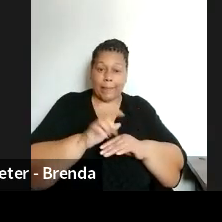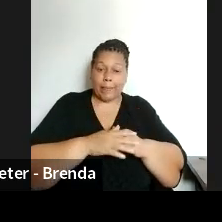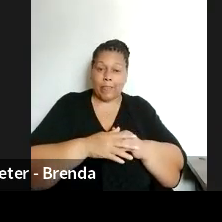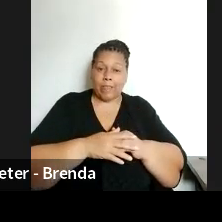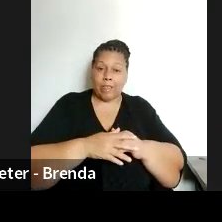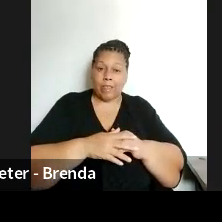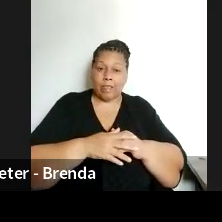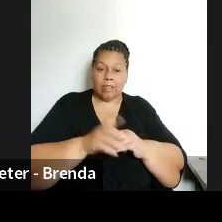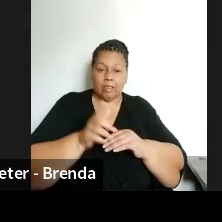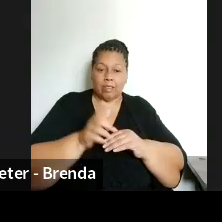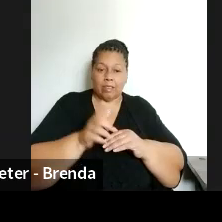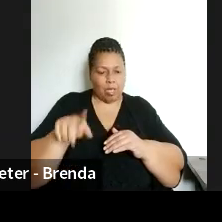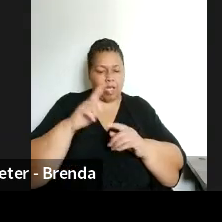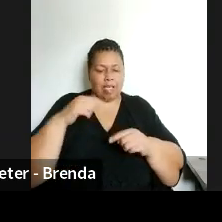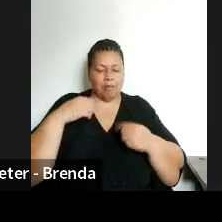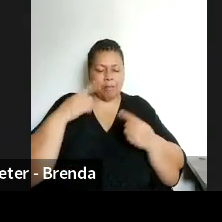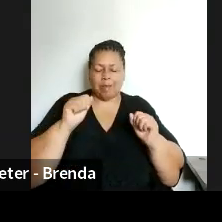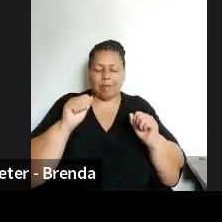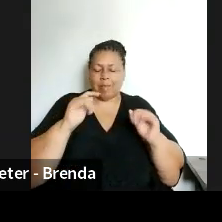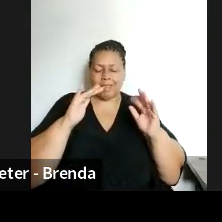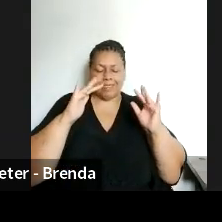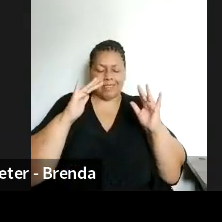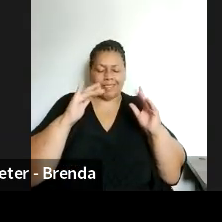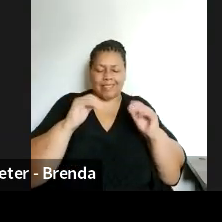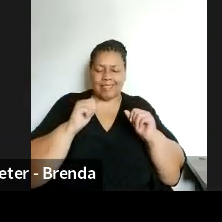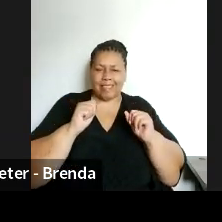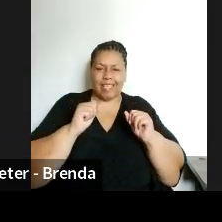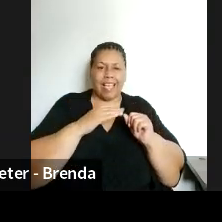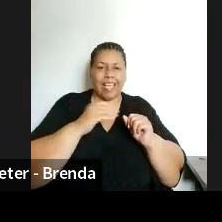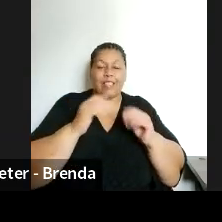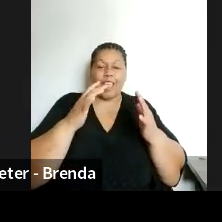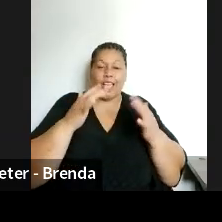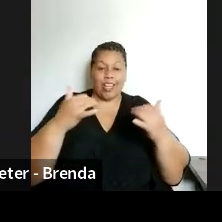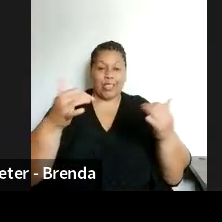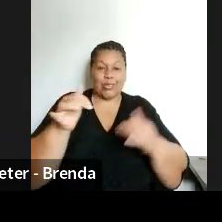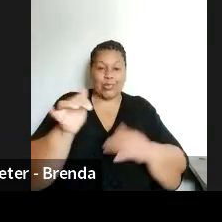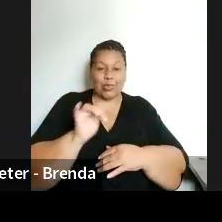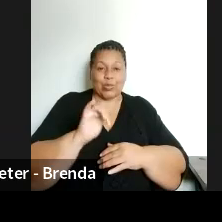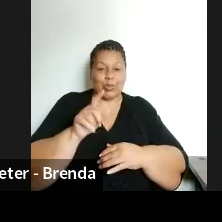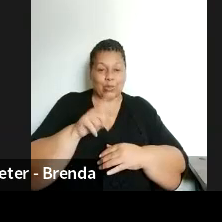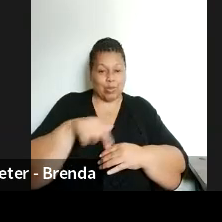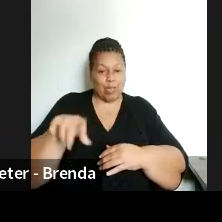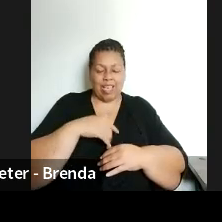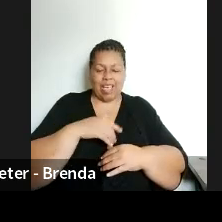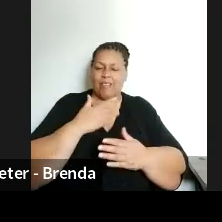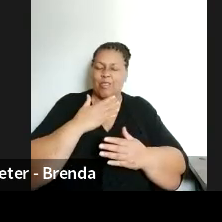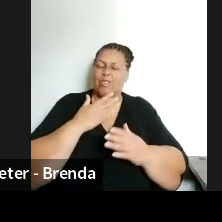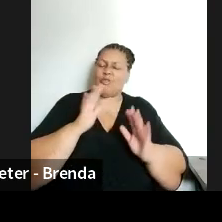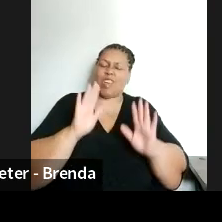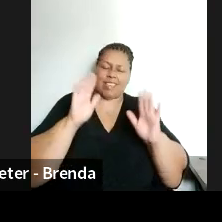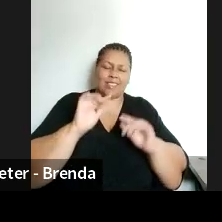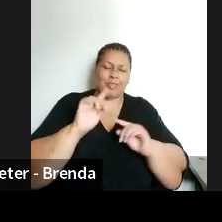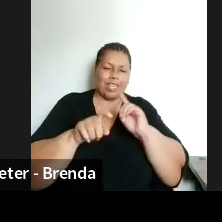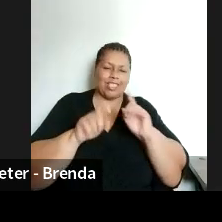You guys have been amazing, and so has the audience. You guys have had great questions.